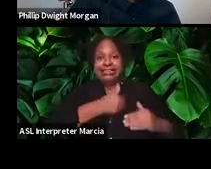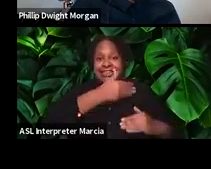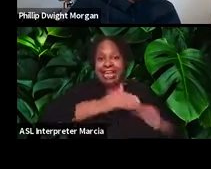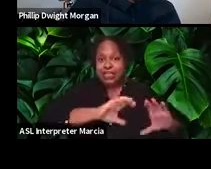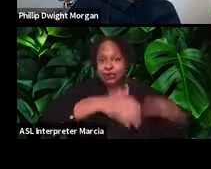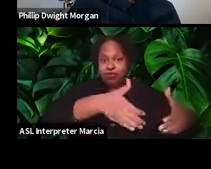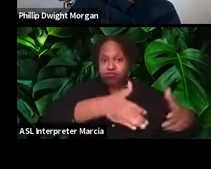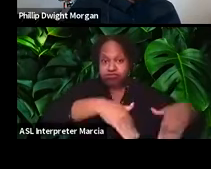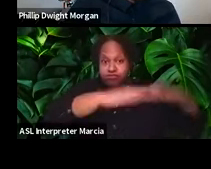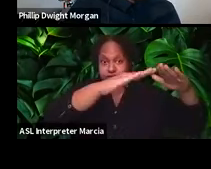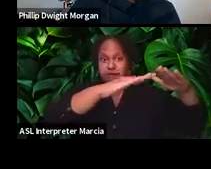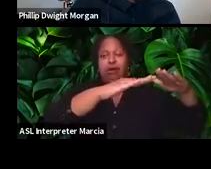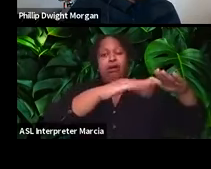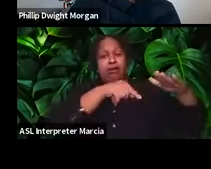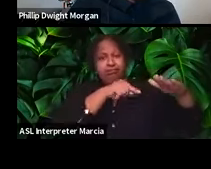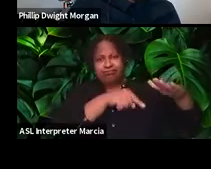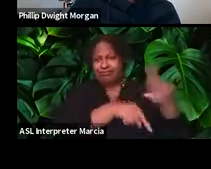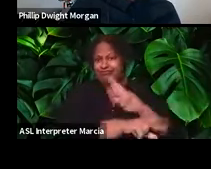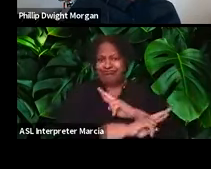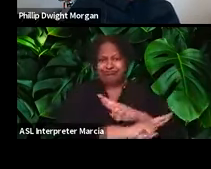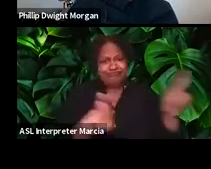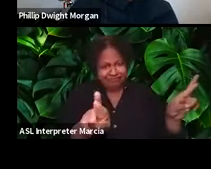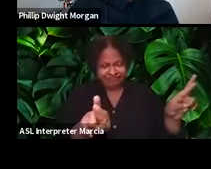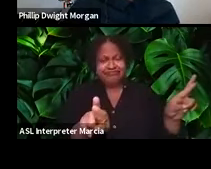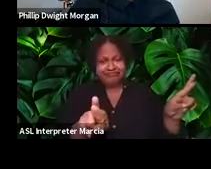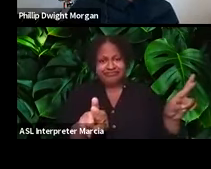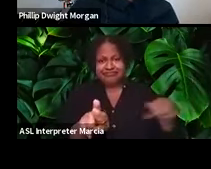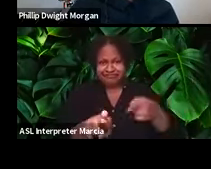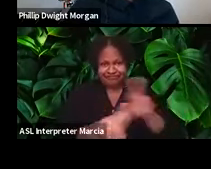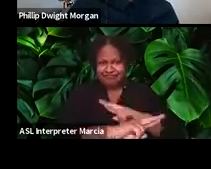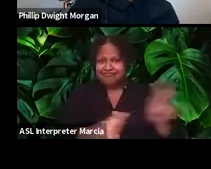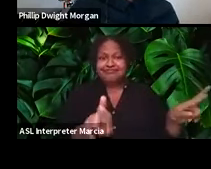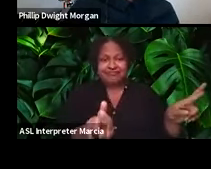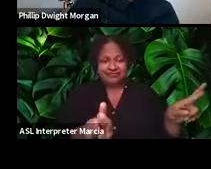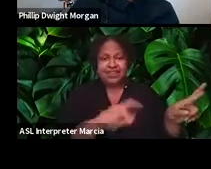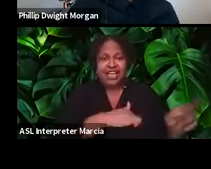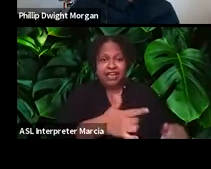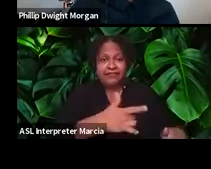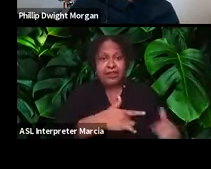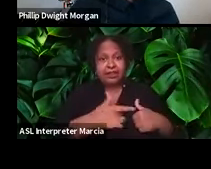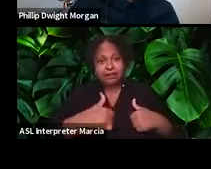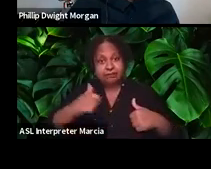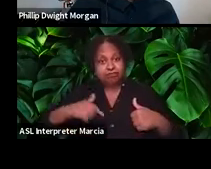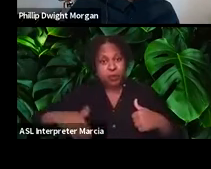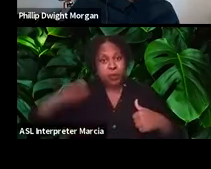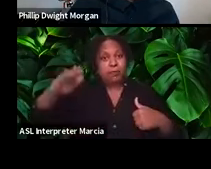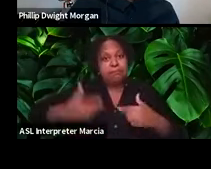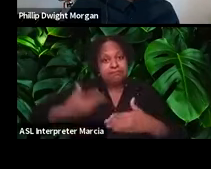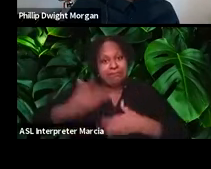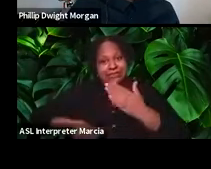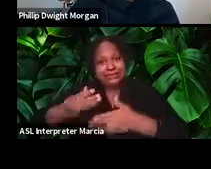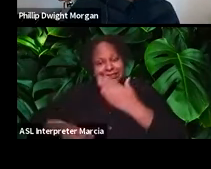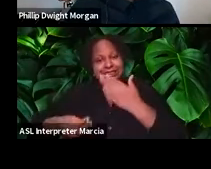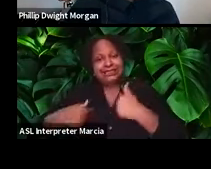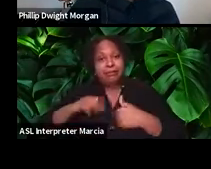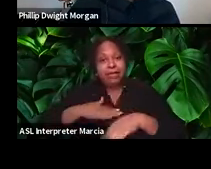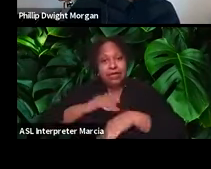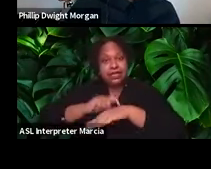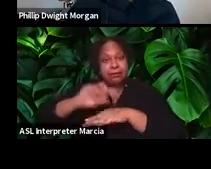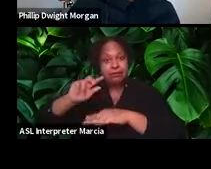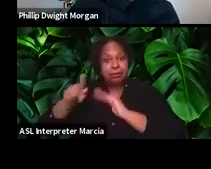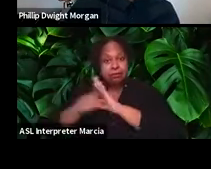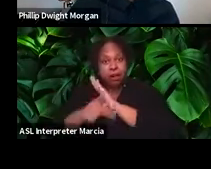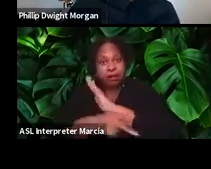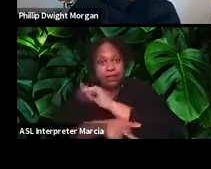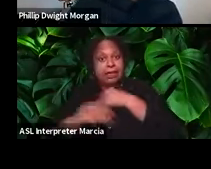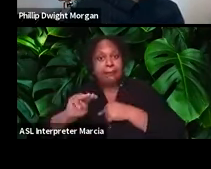Next generation, they have this. I feel like they have what I missed when I was in politics. One of the things that I missed, I'm gonna keep this short. One of